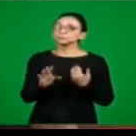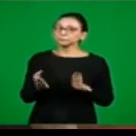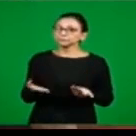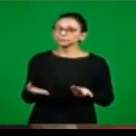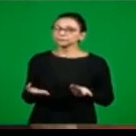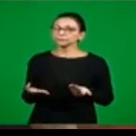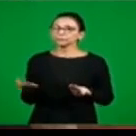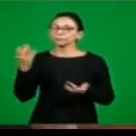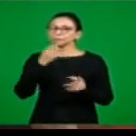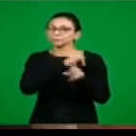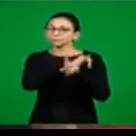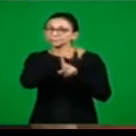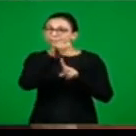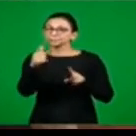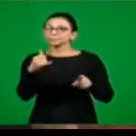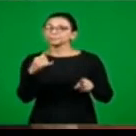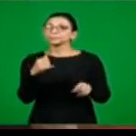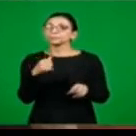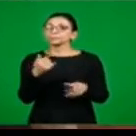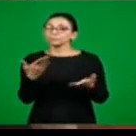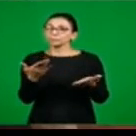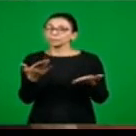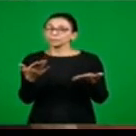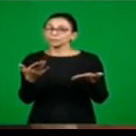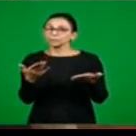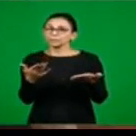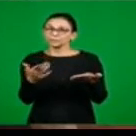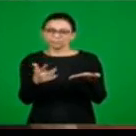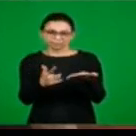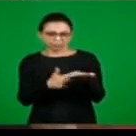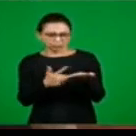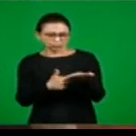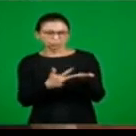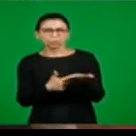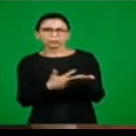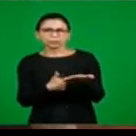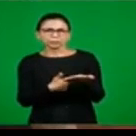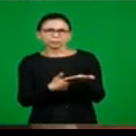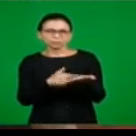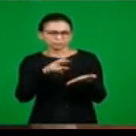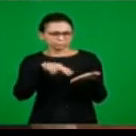word of prophecy of the book, not of the letter.